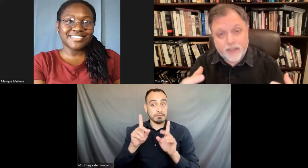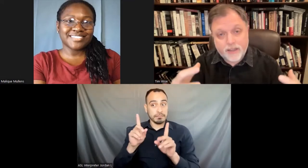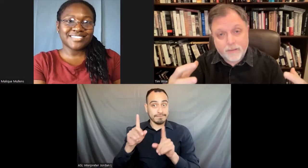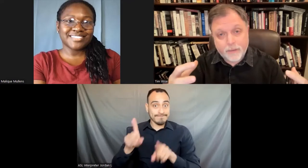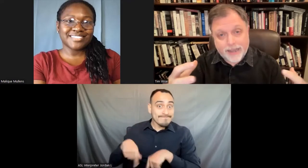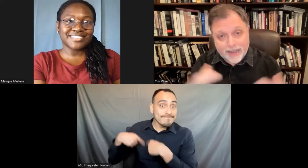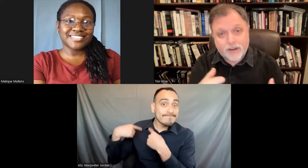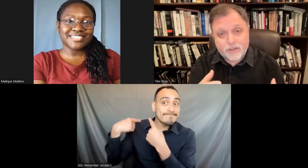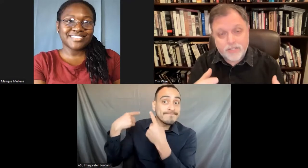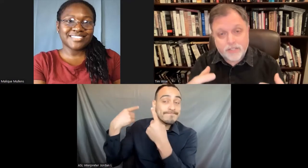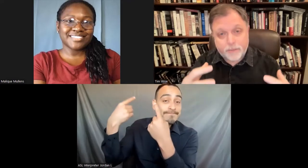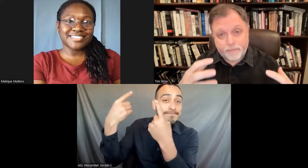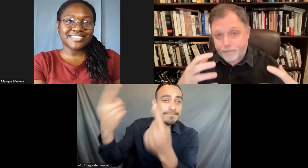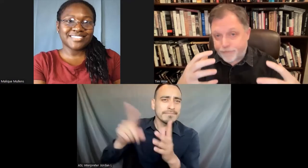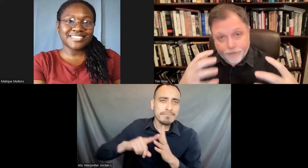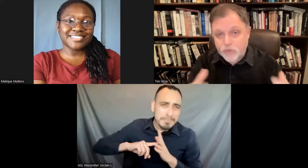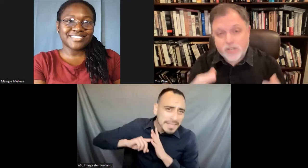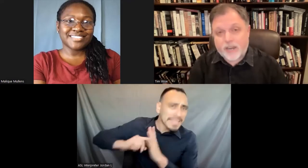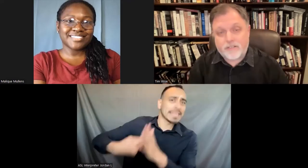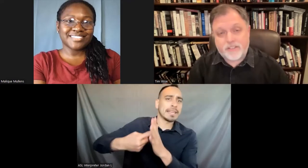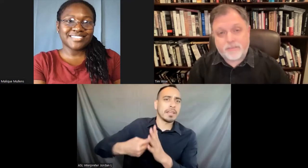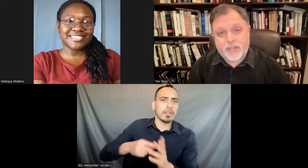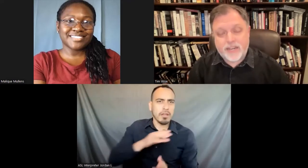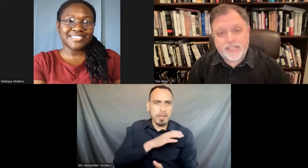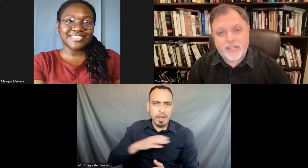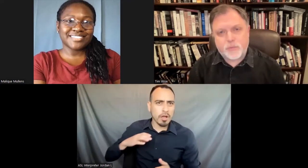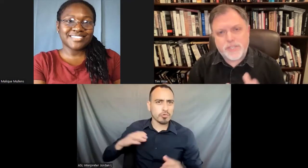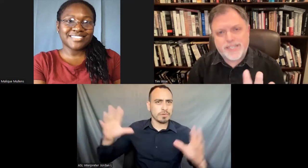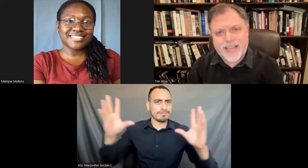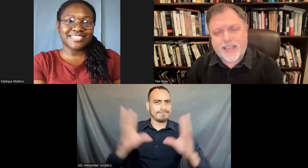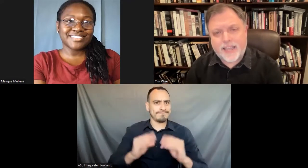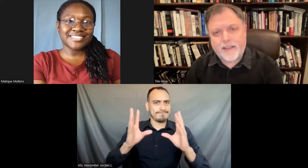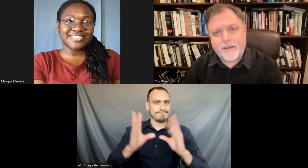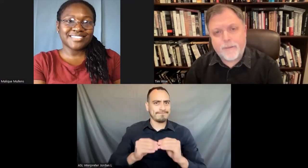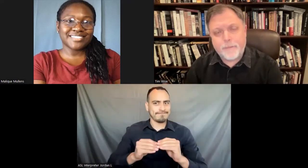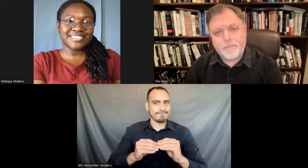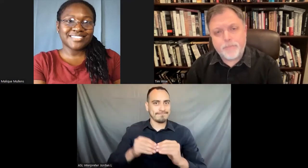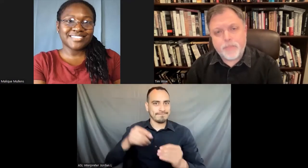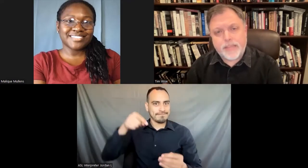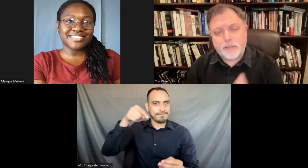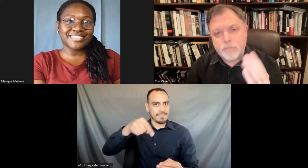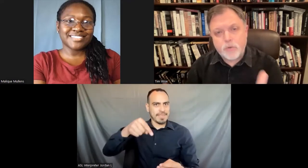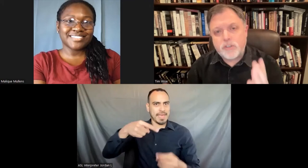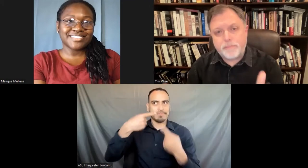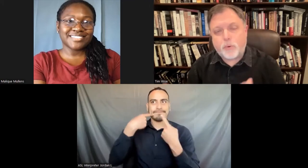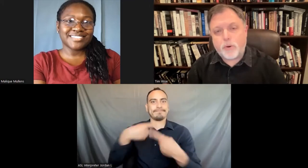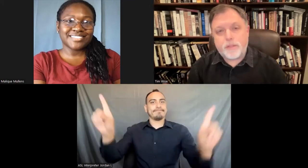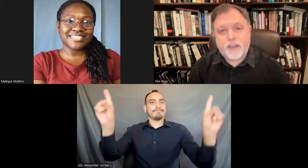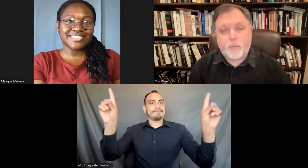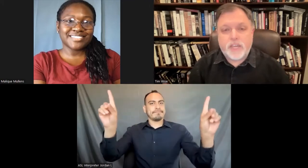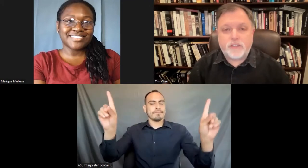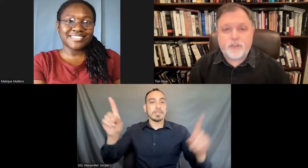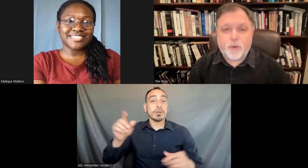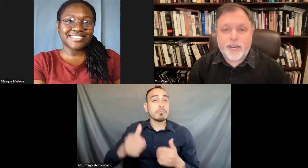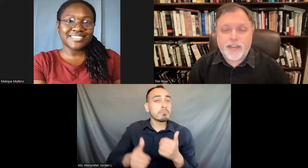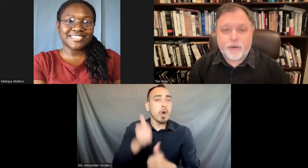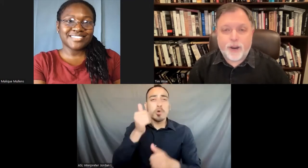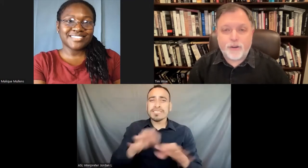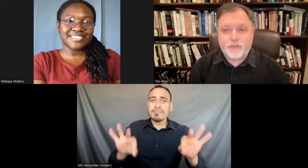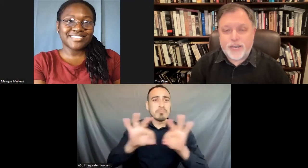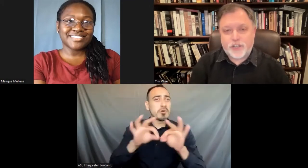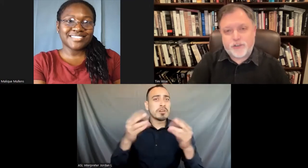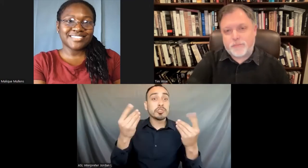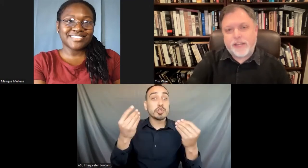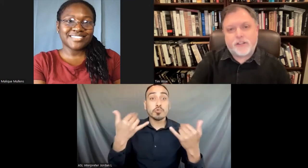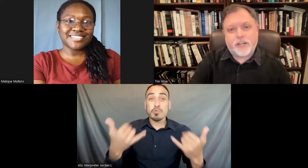early Congress, the first Congress of the United States was saying that the most important thing we can do right now in